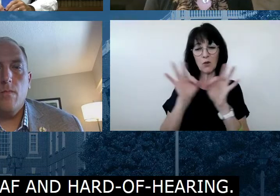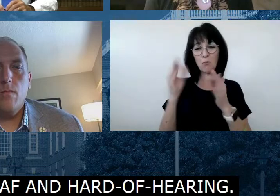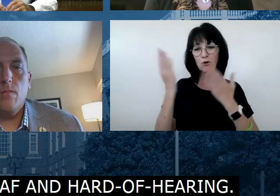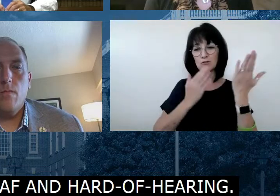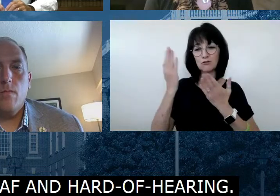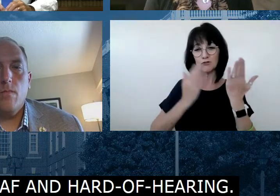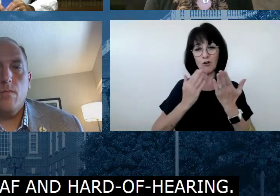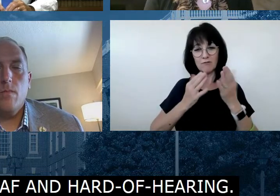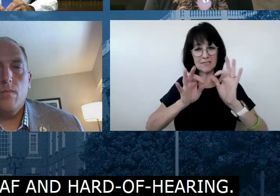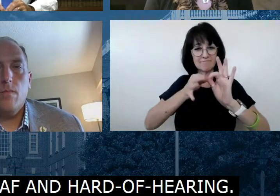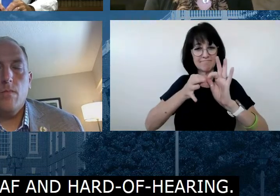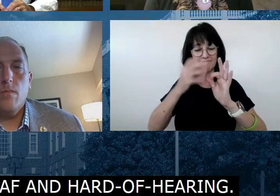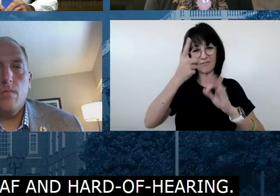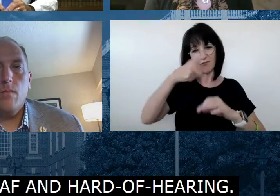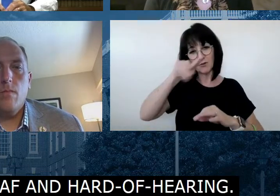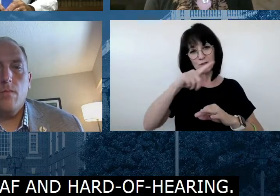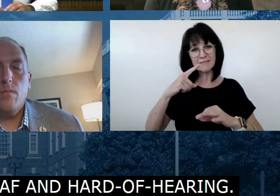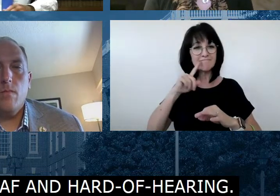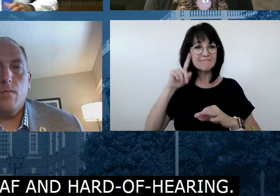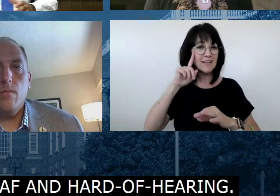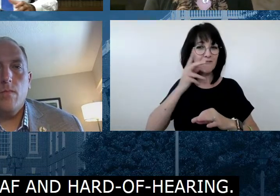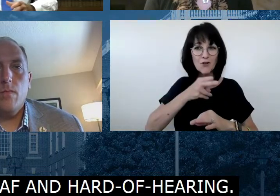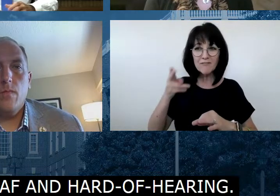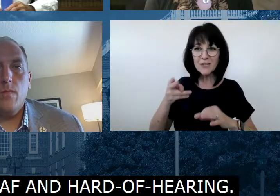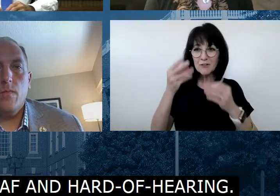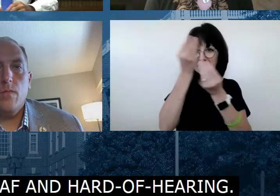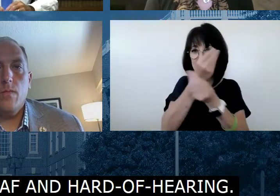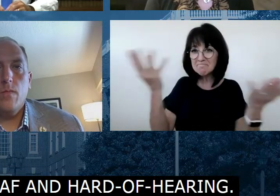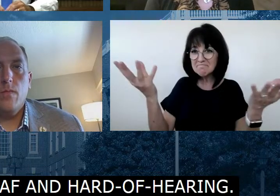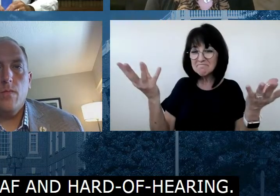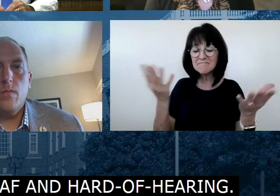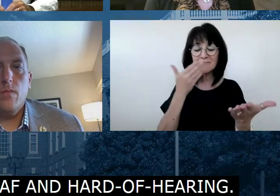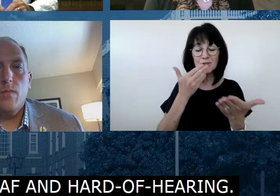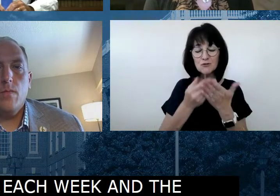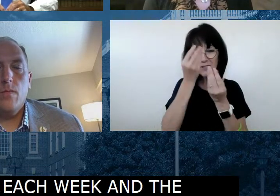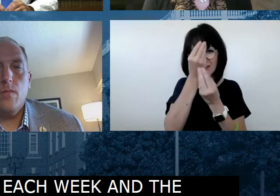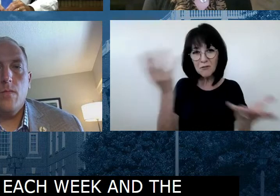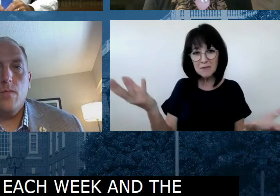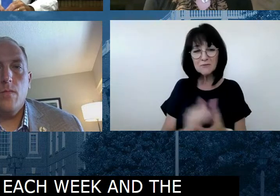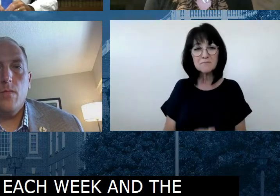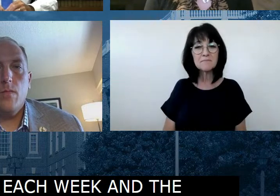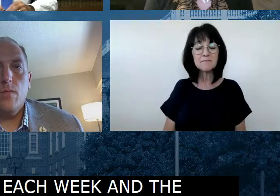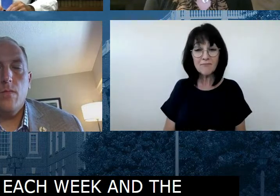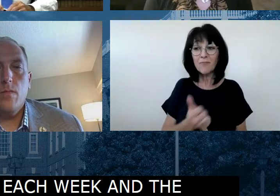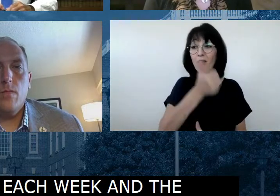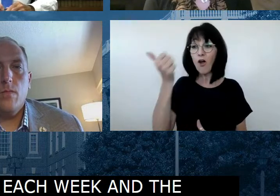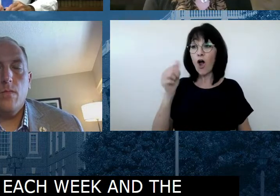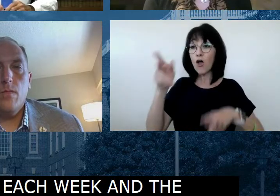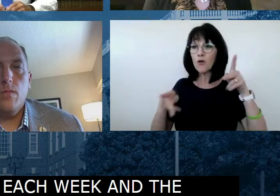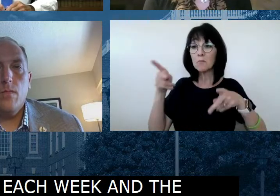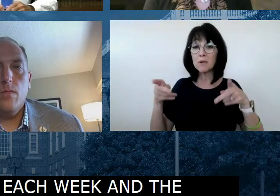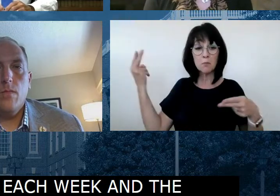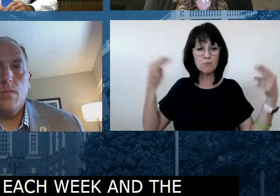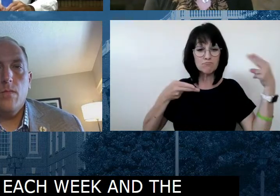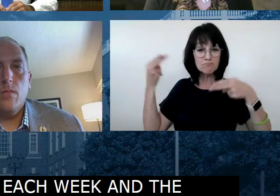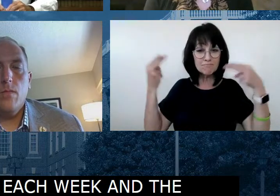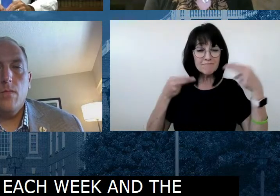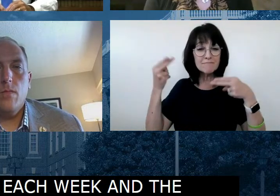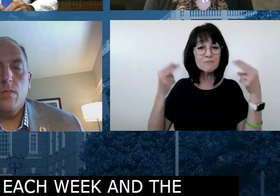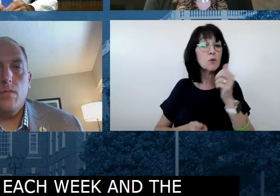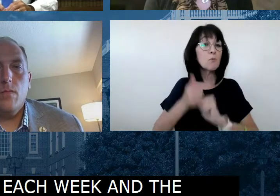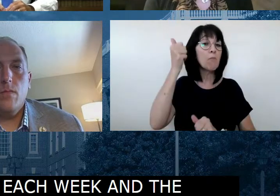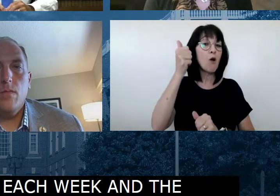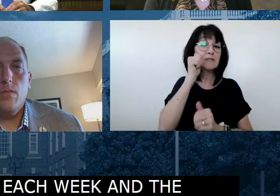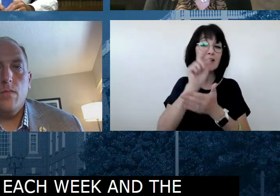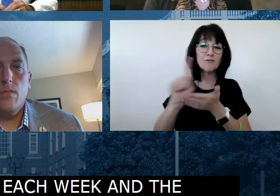you provide. We've had different others that have joined us, but most weeks we have Dr. Carol